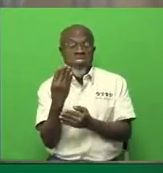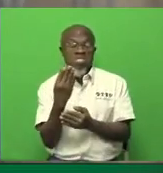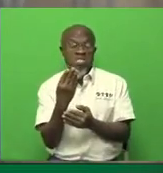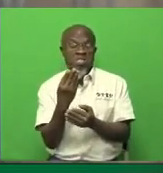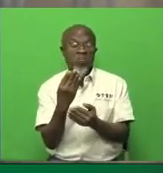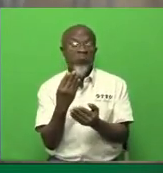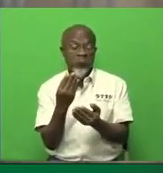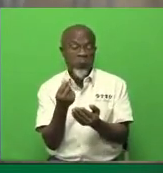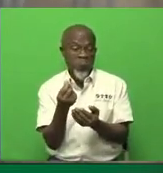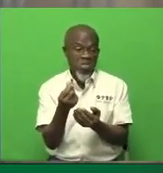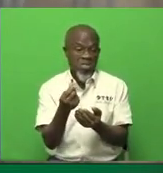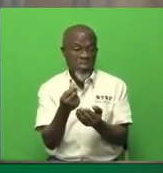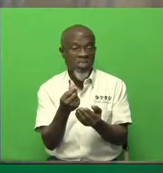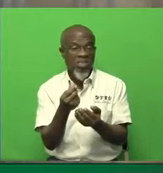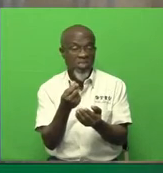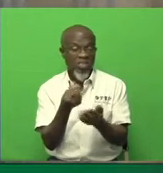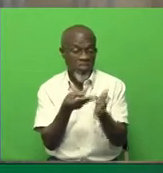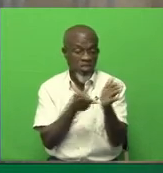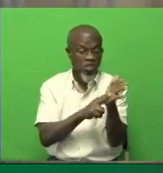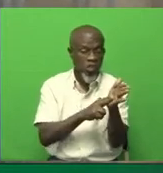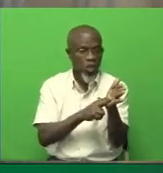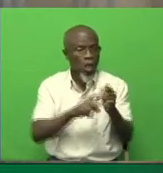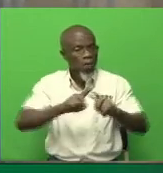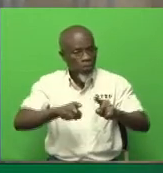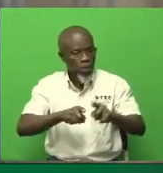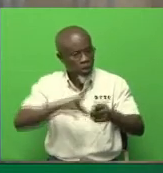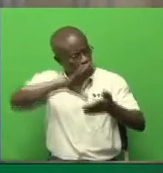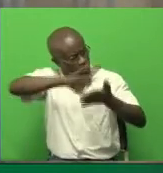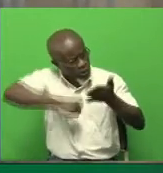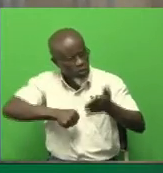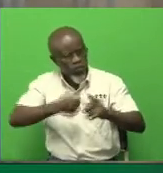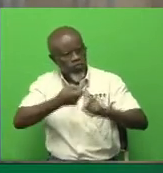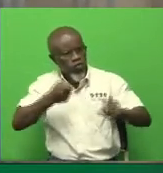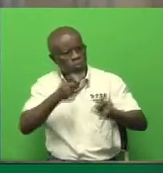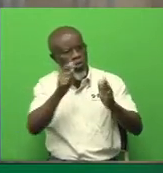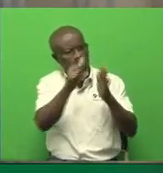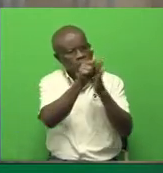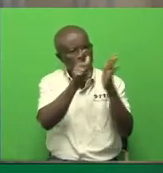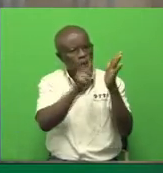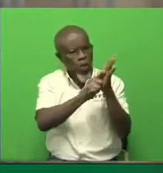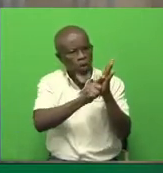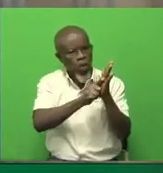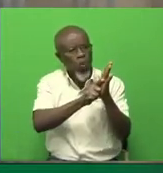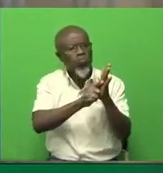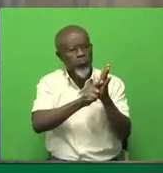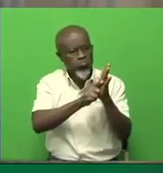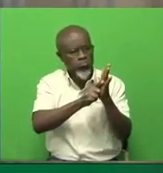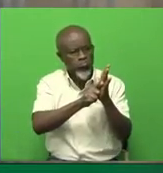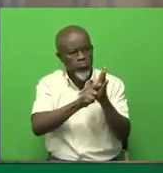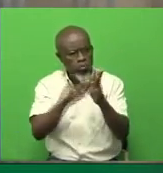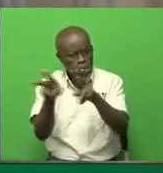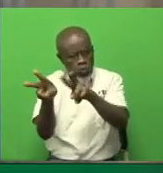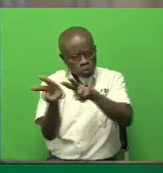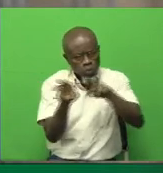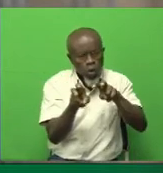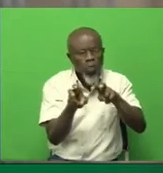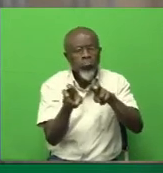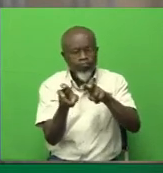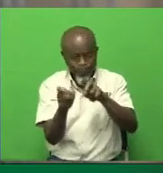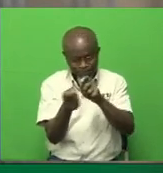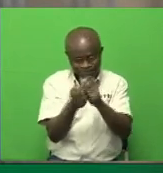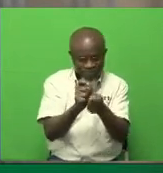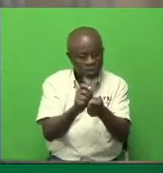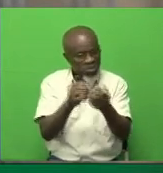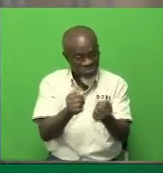but they had taken that out of the procurement law so they can enter into public private Partnerships with family